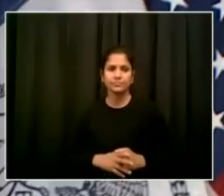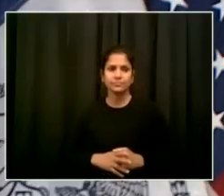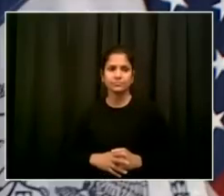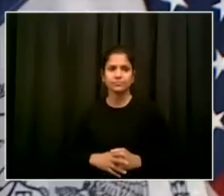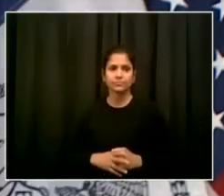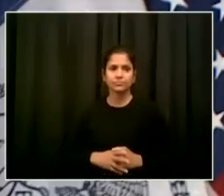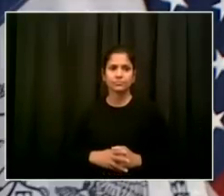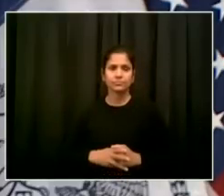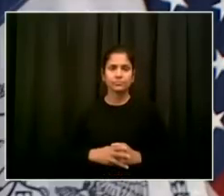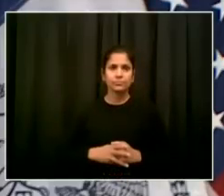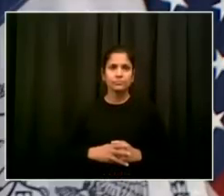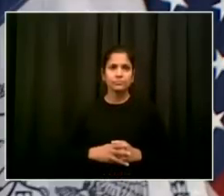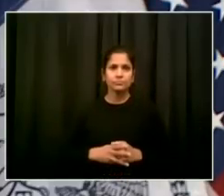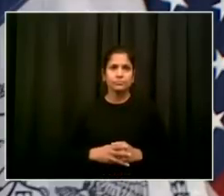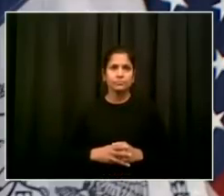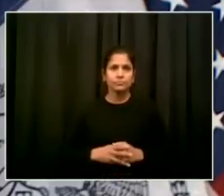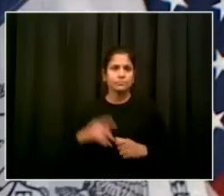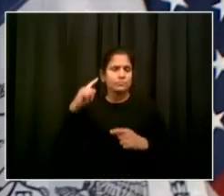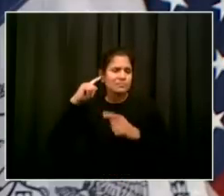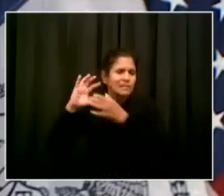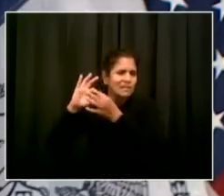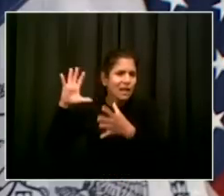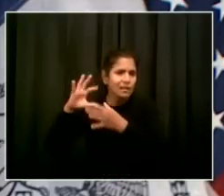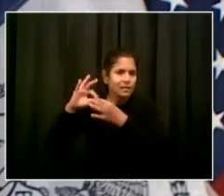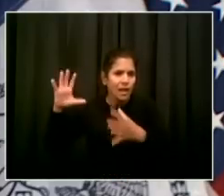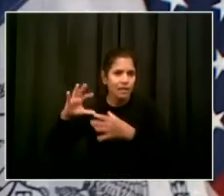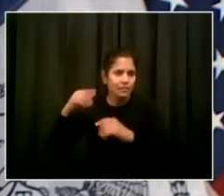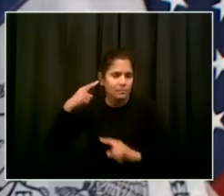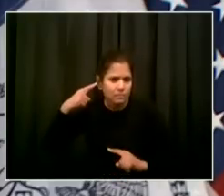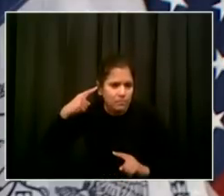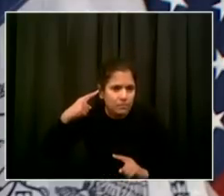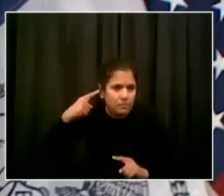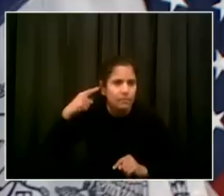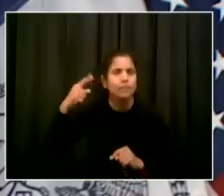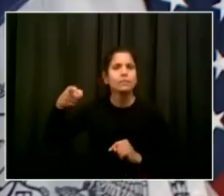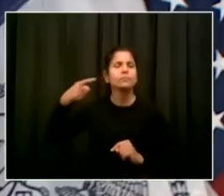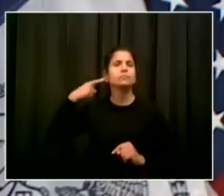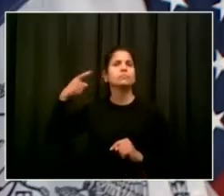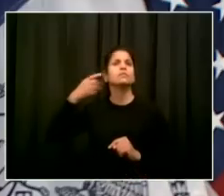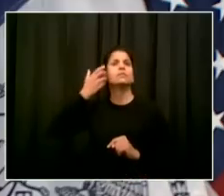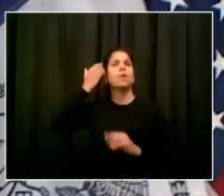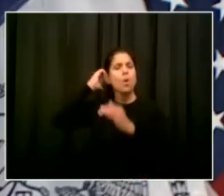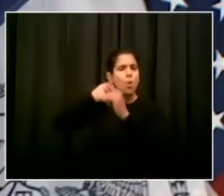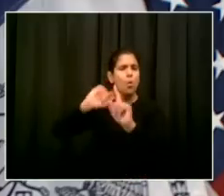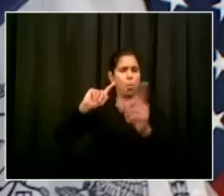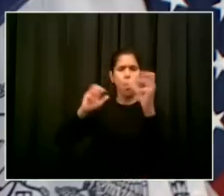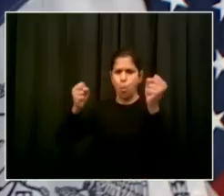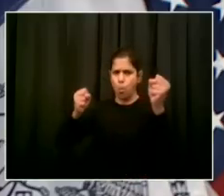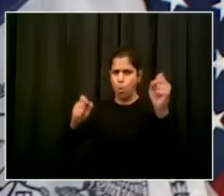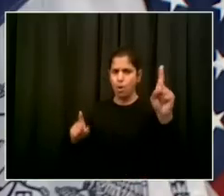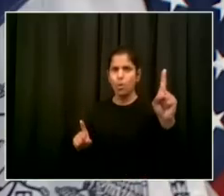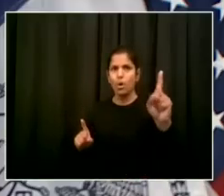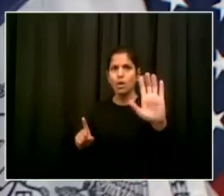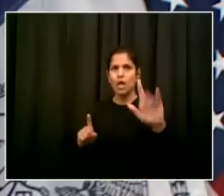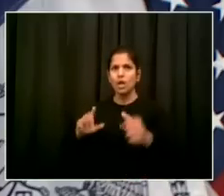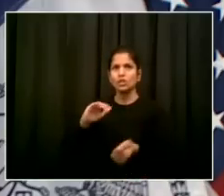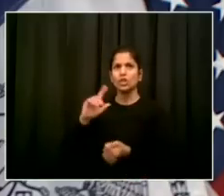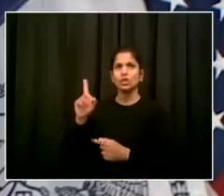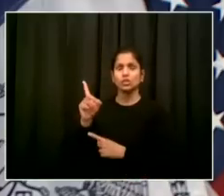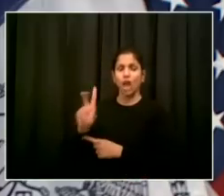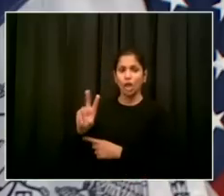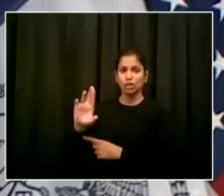Thanks. I guess my second one would be... Oh, wait, I'm sorry, Dr. Choksi, I apologize. I jumped too quick, Jen. Dr. Choksi, do you want to